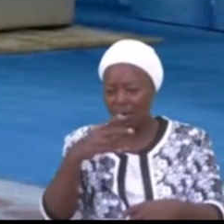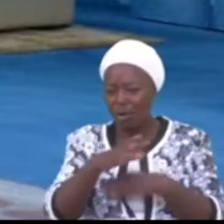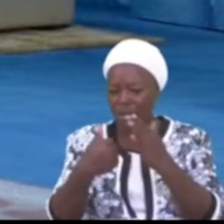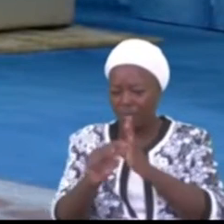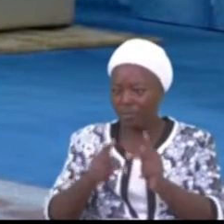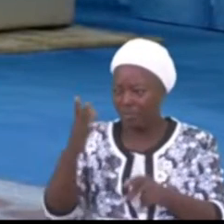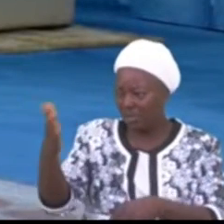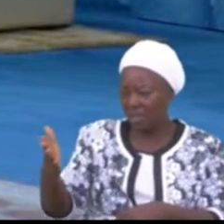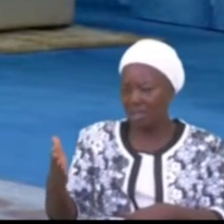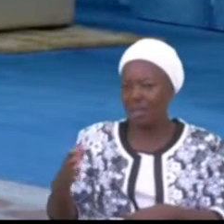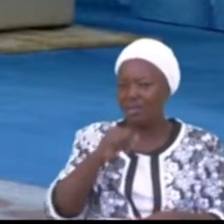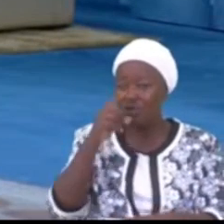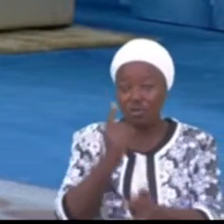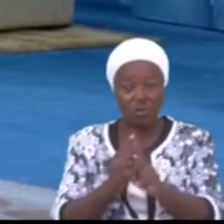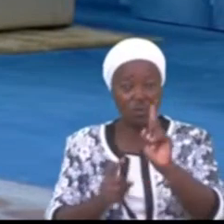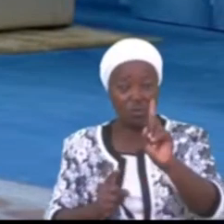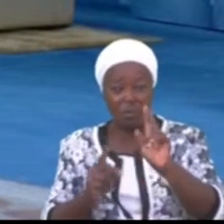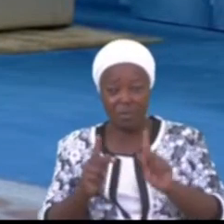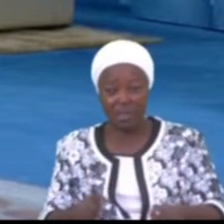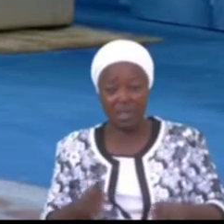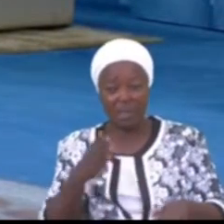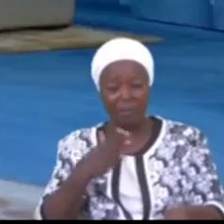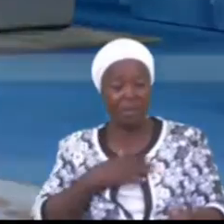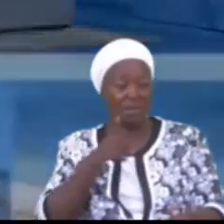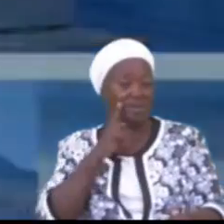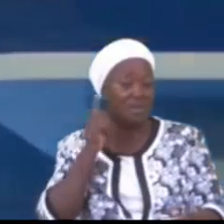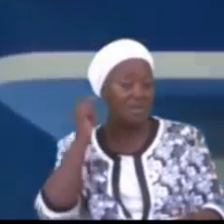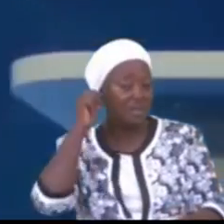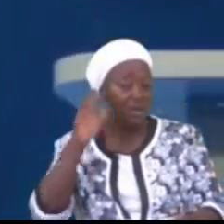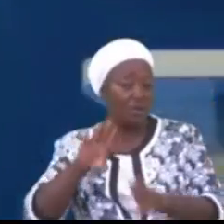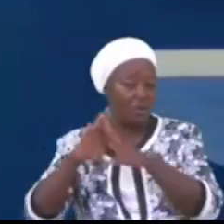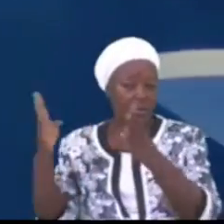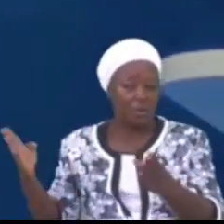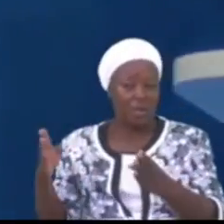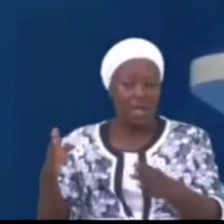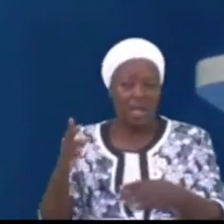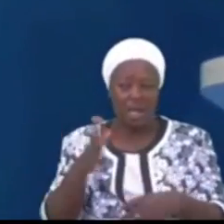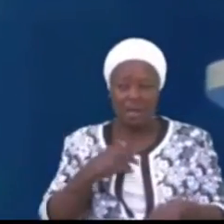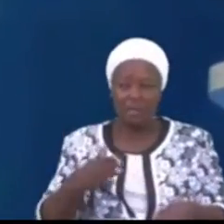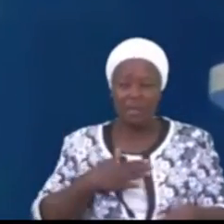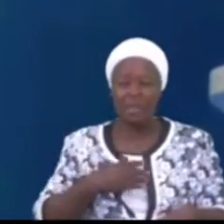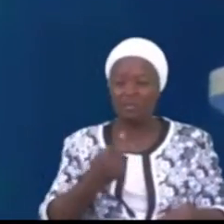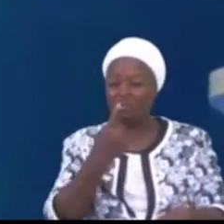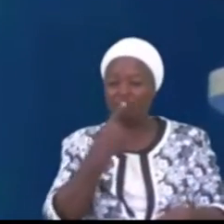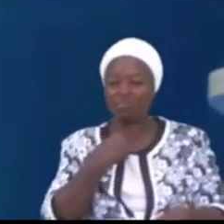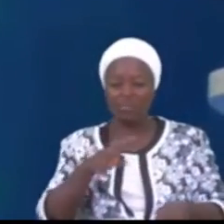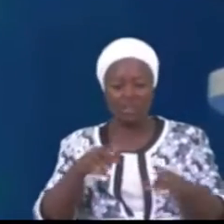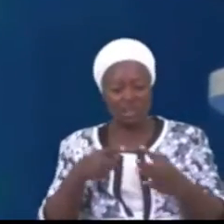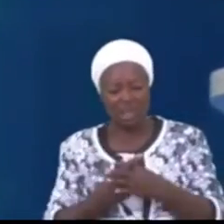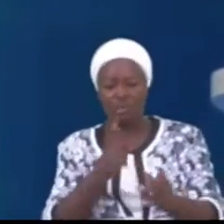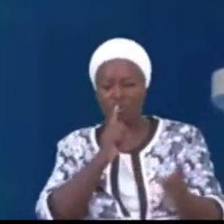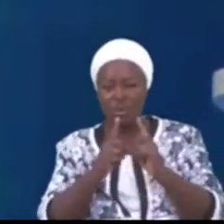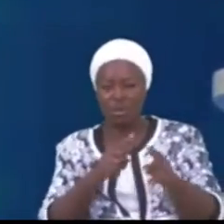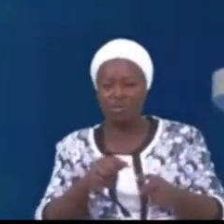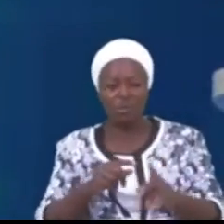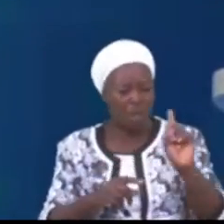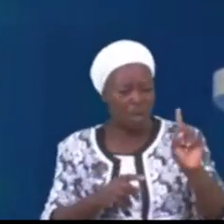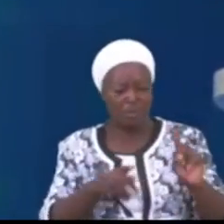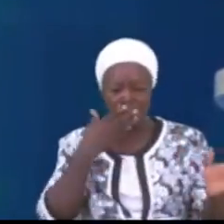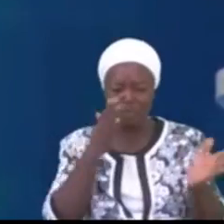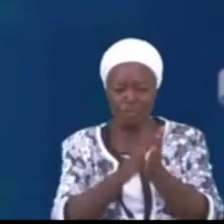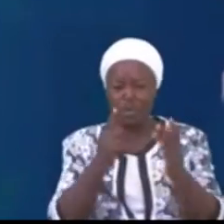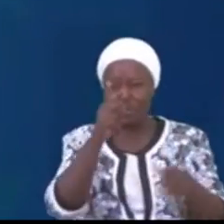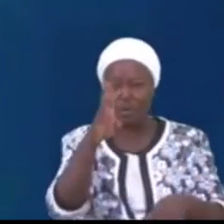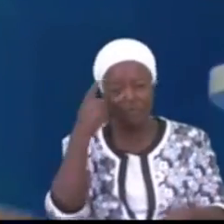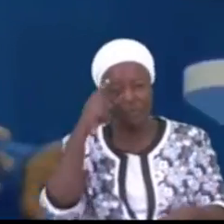there. Not just one. My deaf ears were open. And my deaf tongue started talking. One. Praise God for one. But